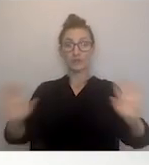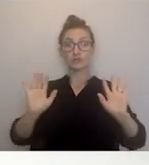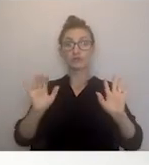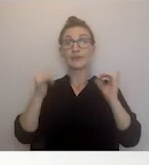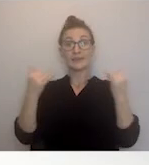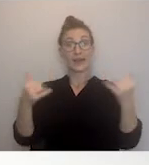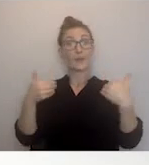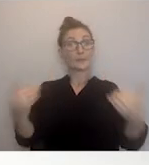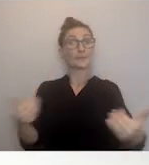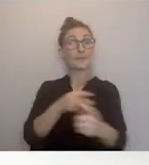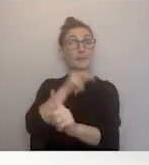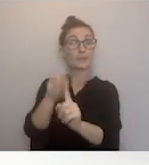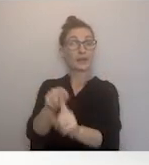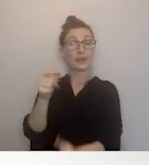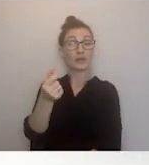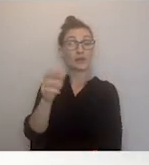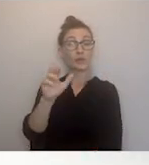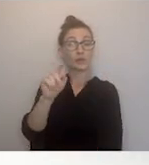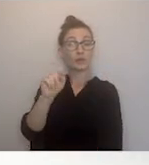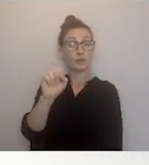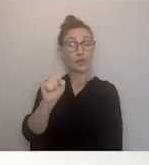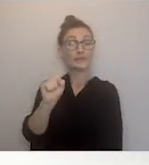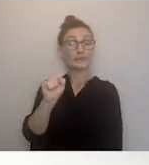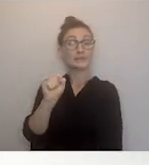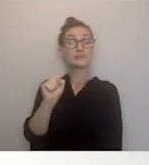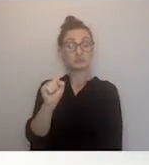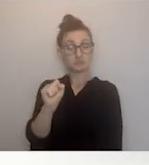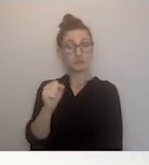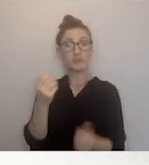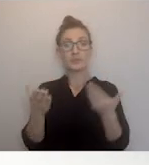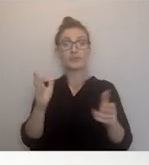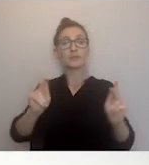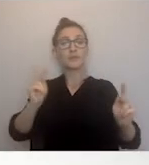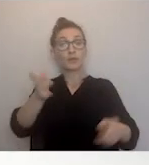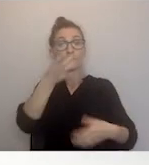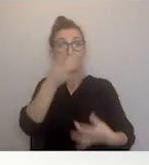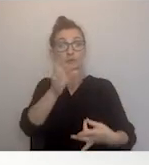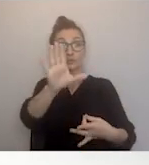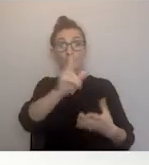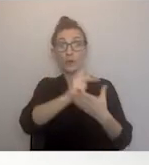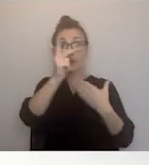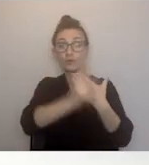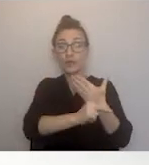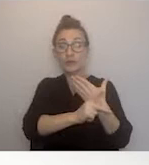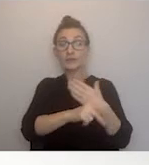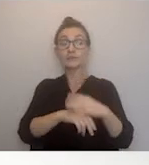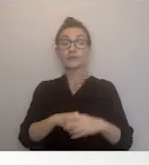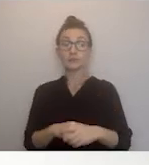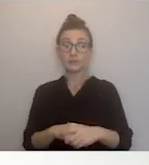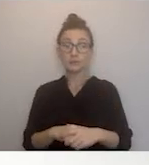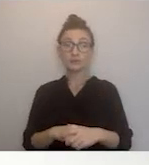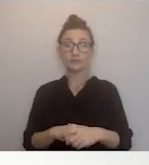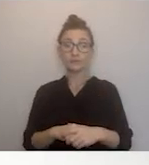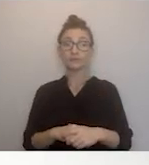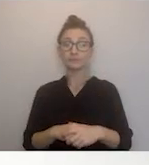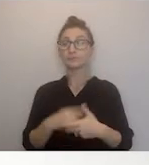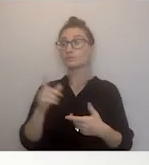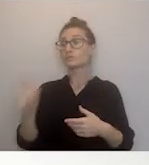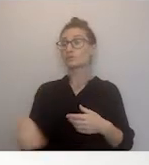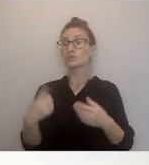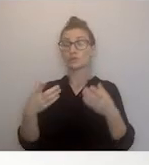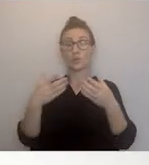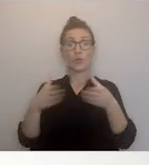you've launched and done a program that you can now apply for, or people who would be interested in what you're doing? We have found that just the open doors